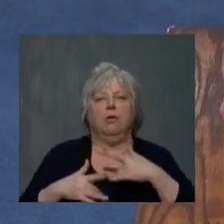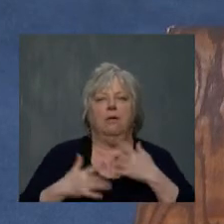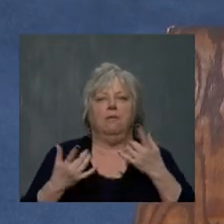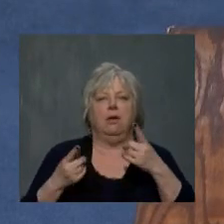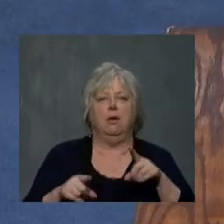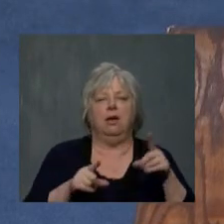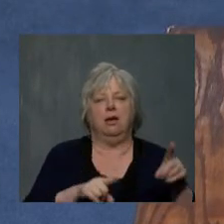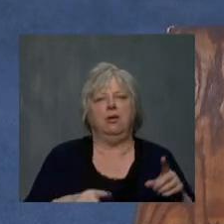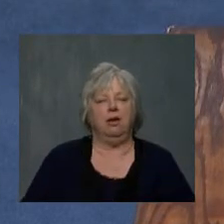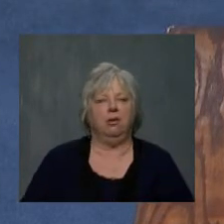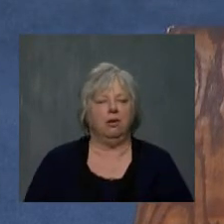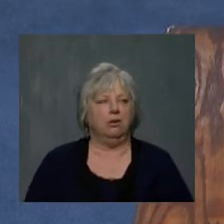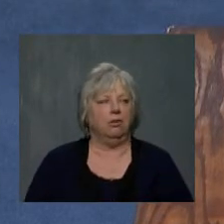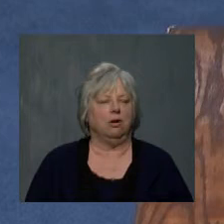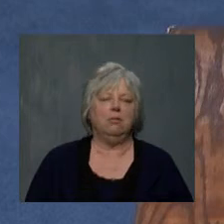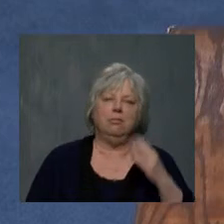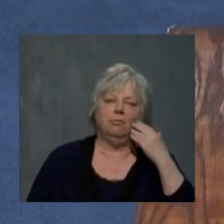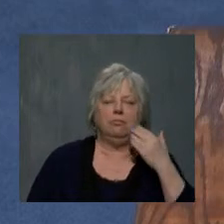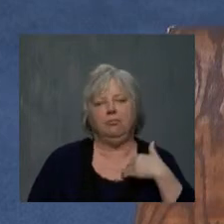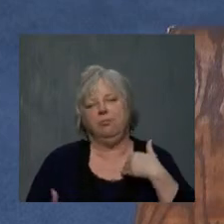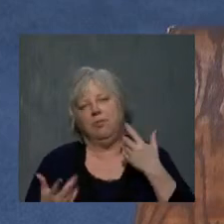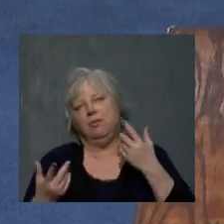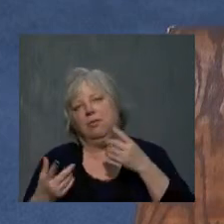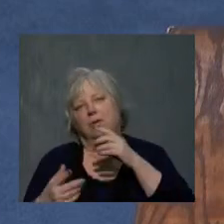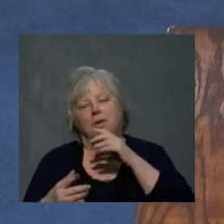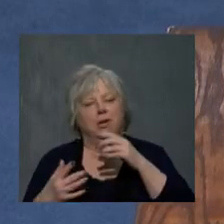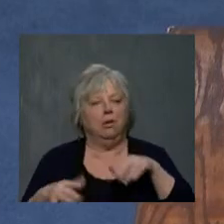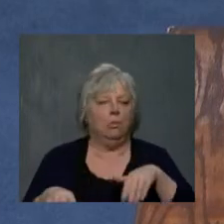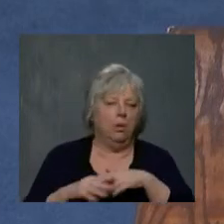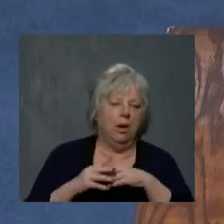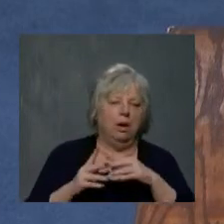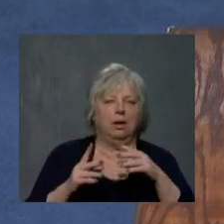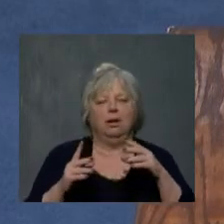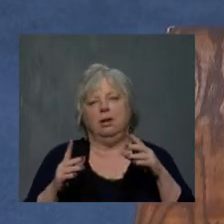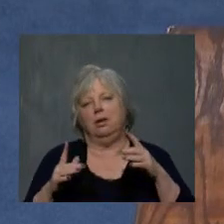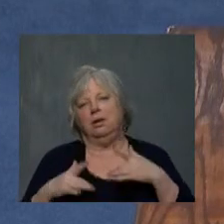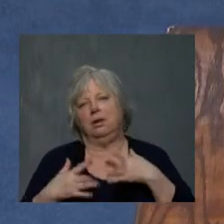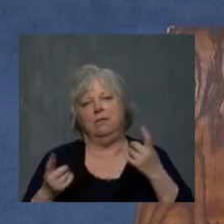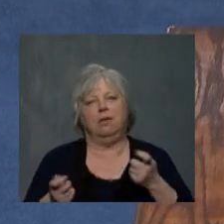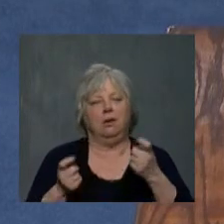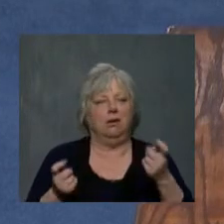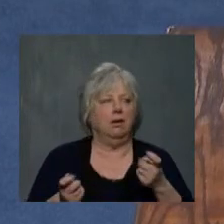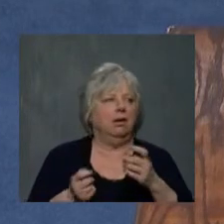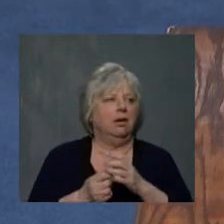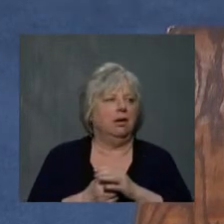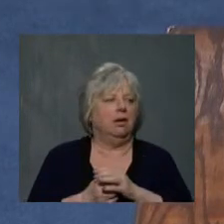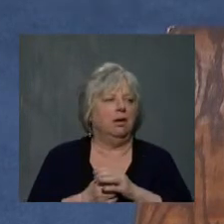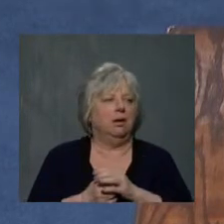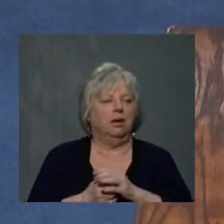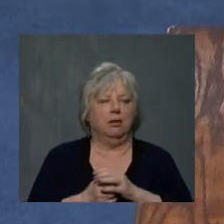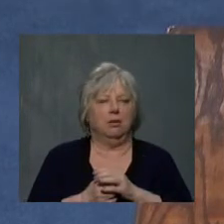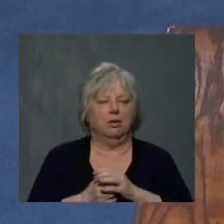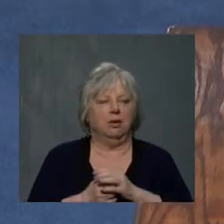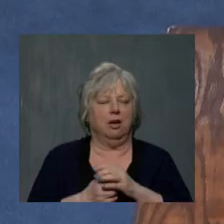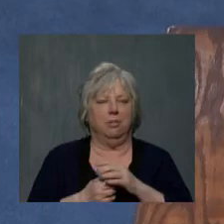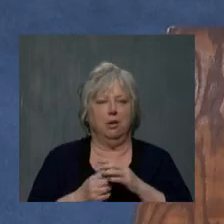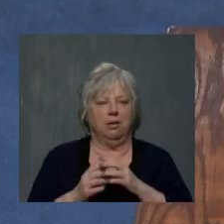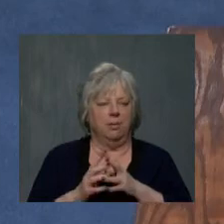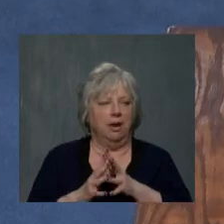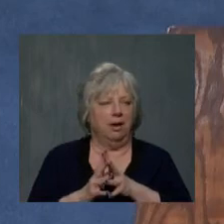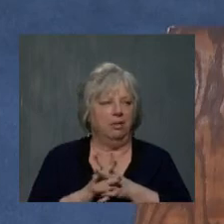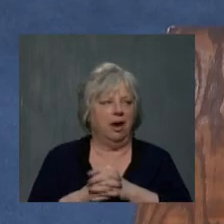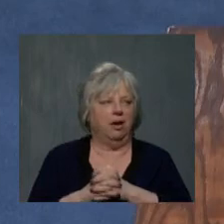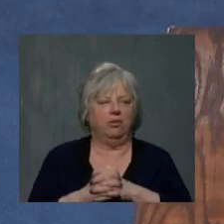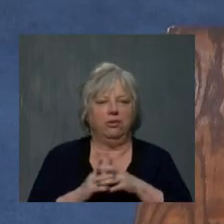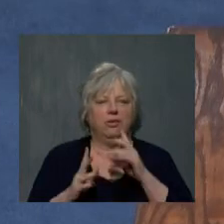center, you know, to hold weddings, you know, events there, kind of ties into that vineyard type,